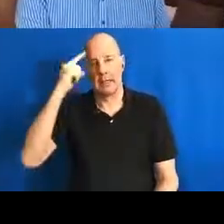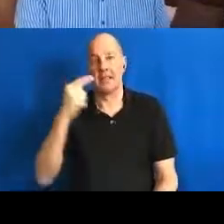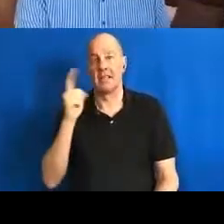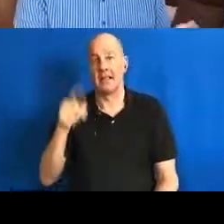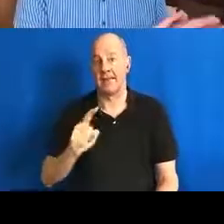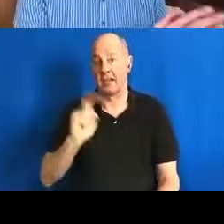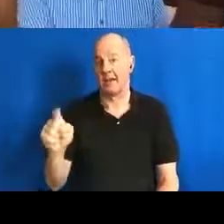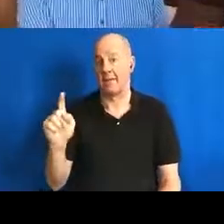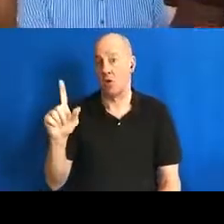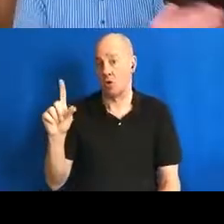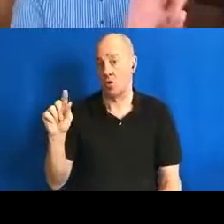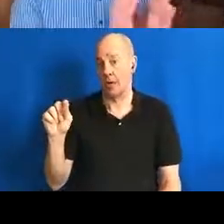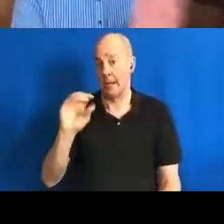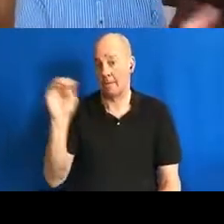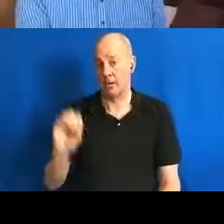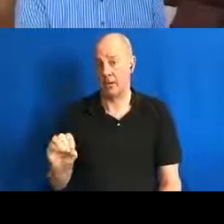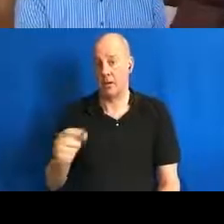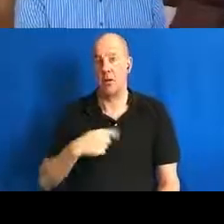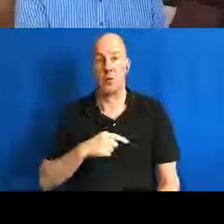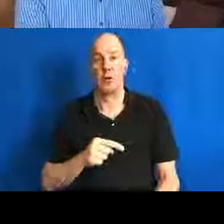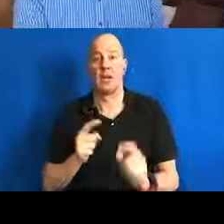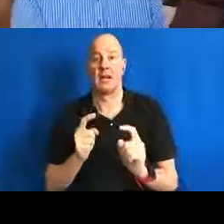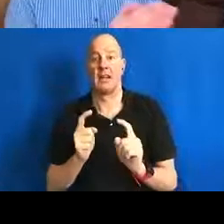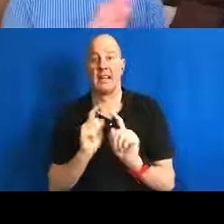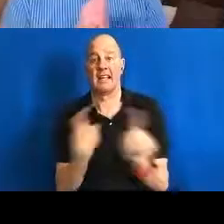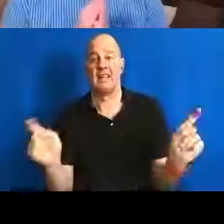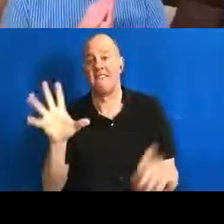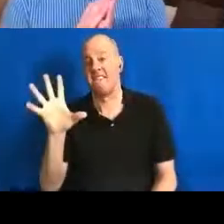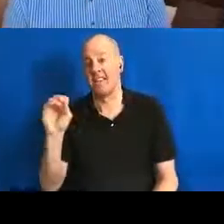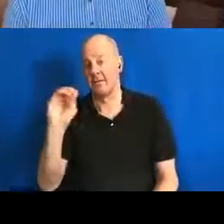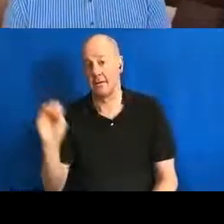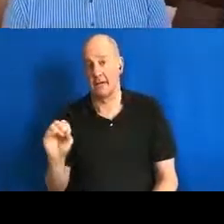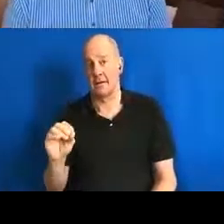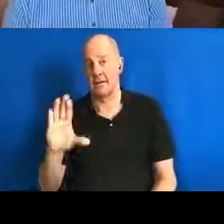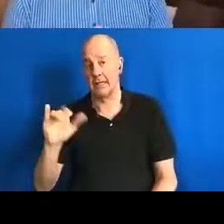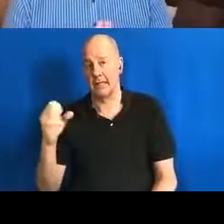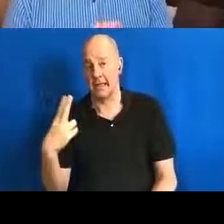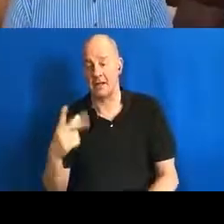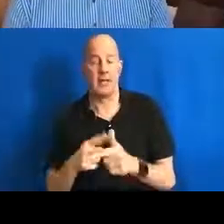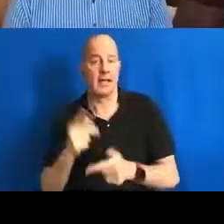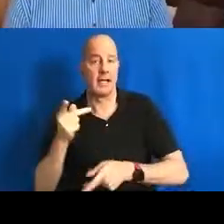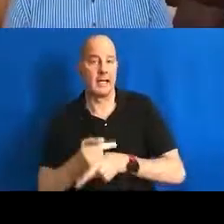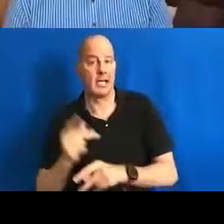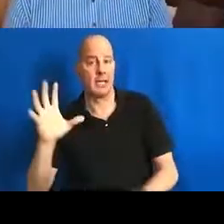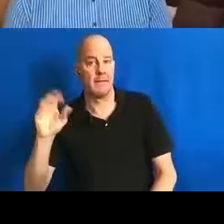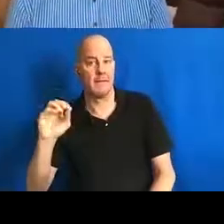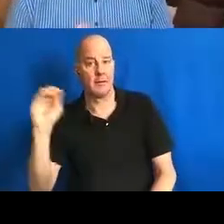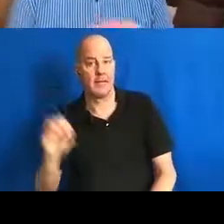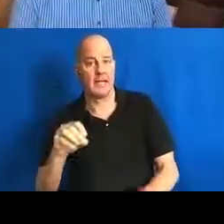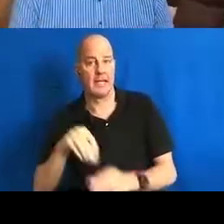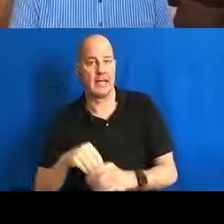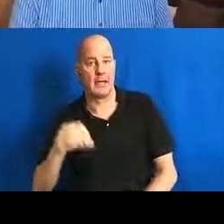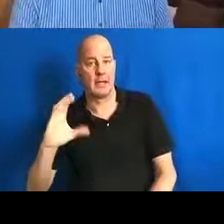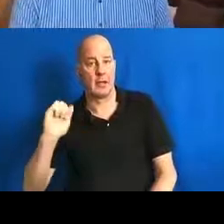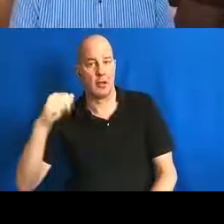20% out, we're going to give 50% out in cash, and we're going to keep 50% in the cooperative and